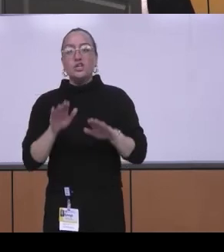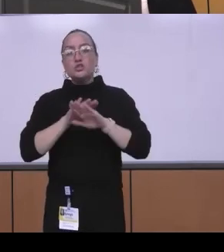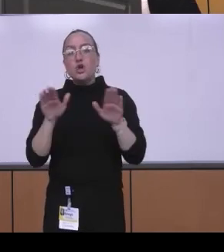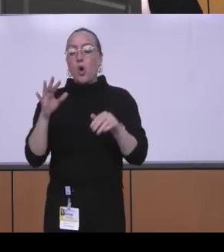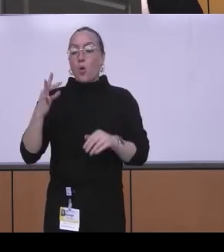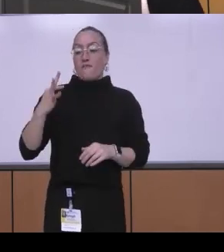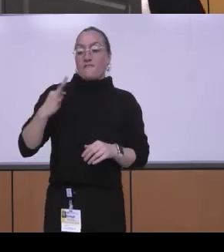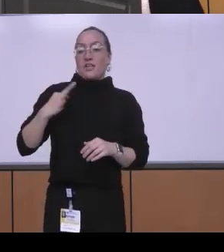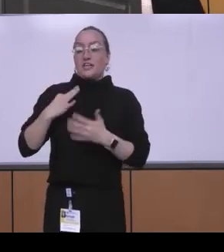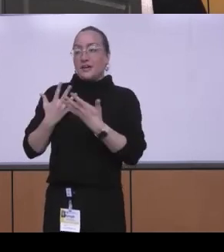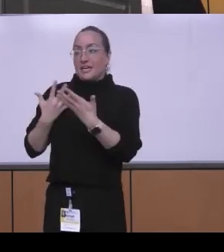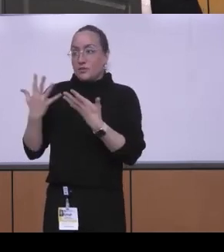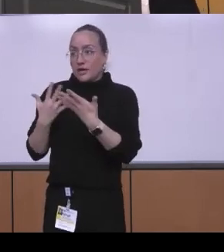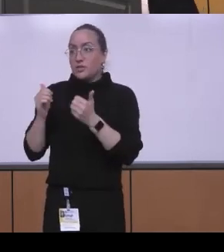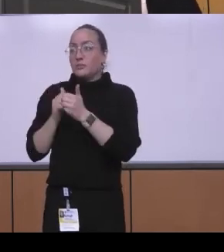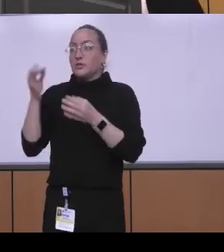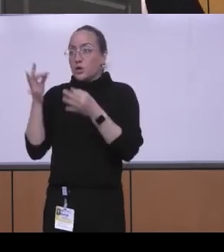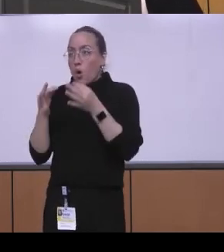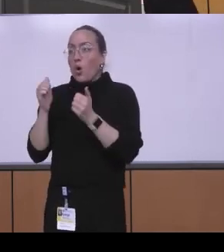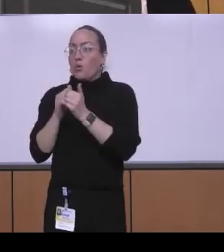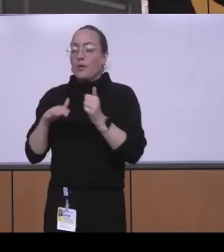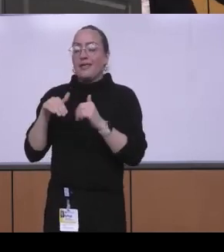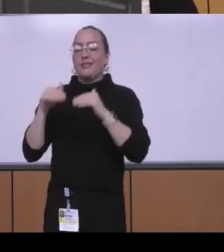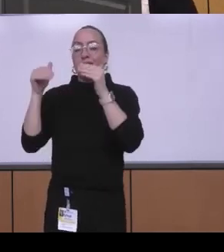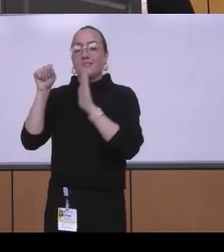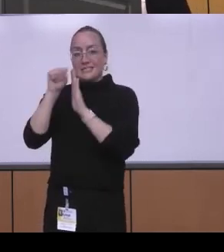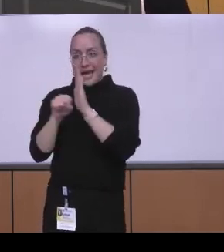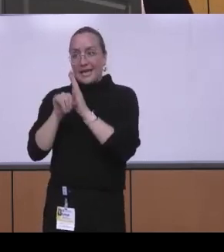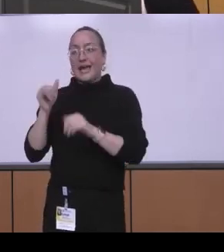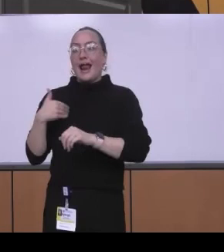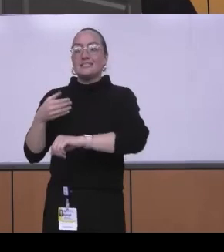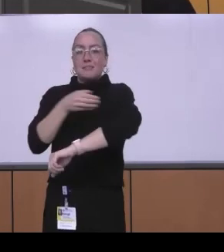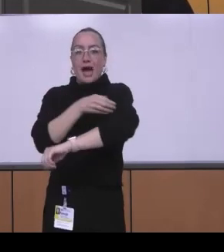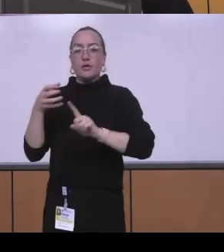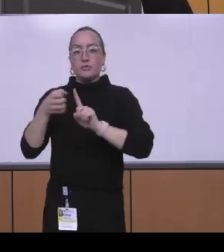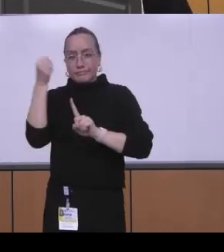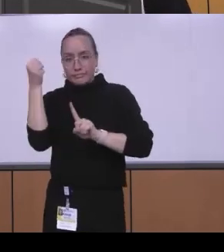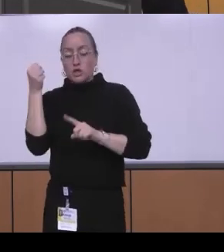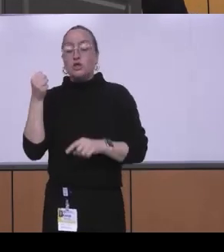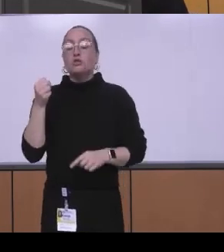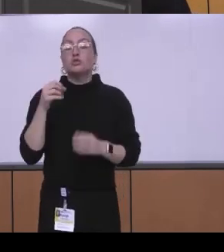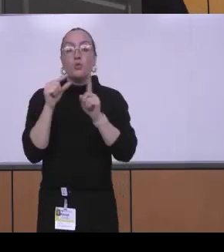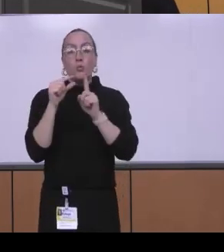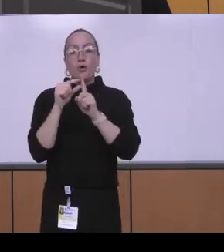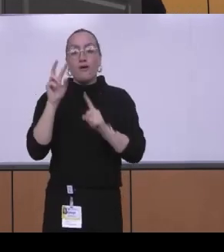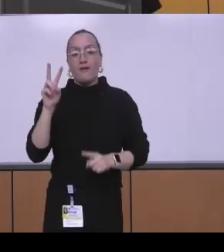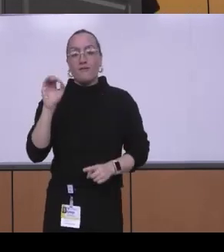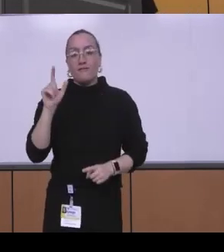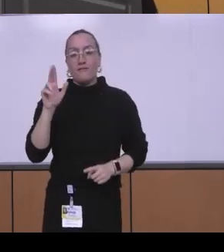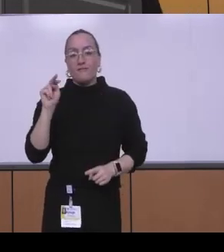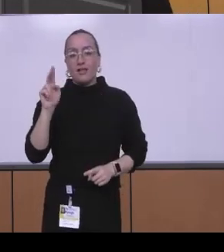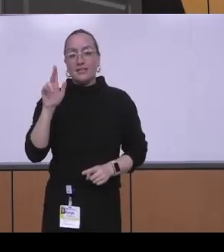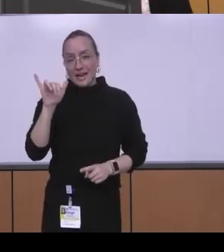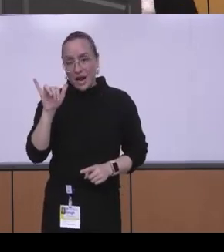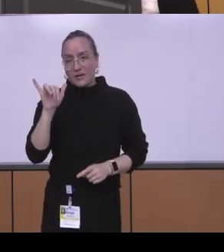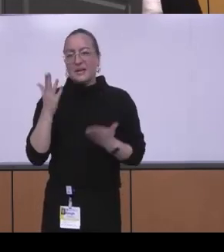interaction with the coercive agent of state that has the power to take away your kids. And so we should put away voluntary. We should be court mandated and not